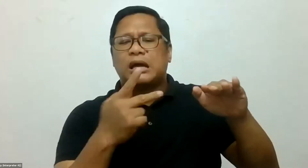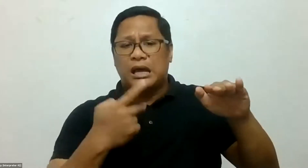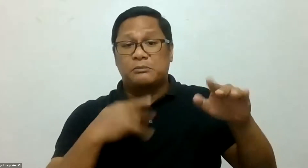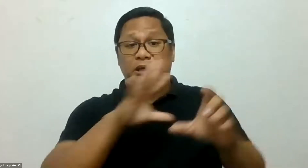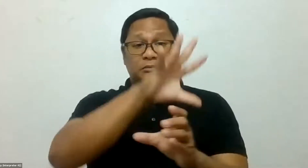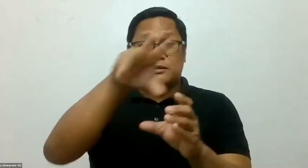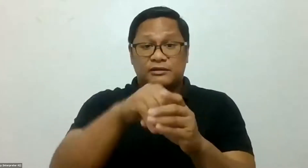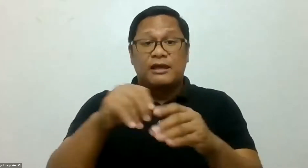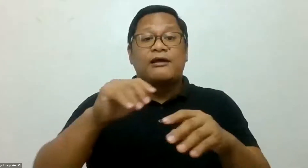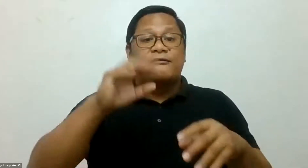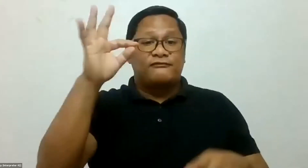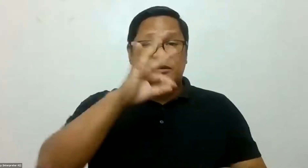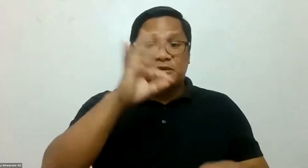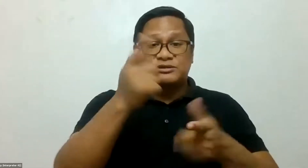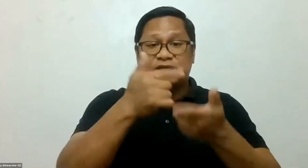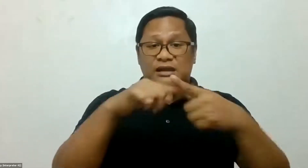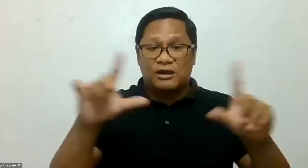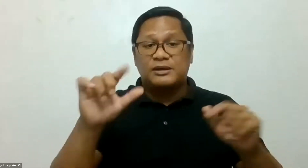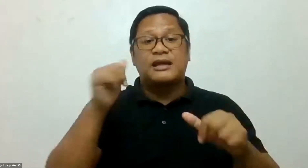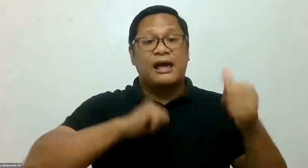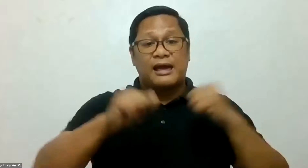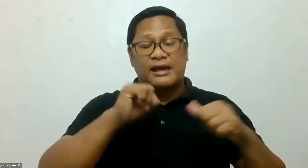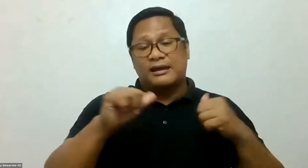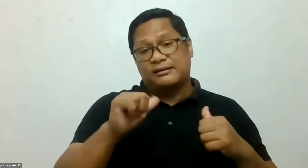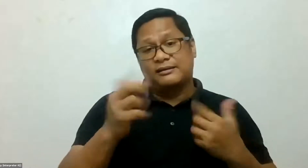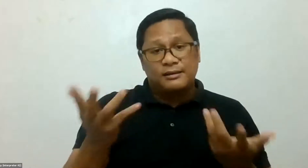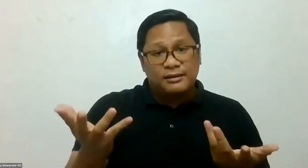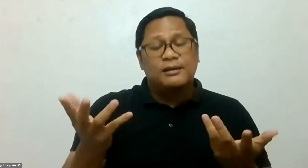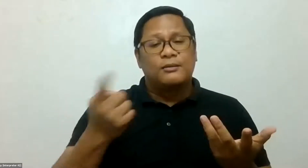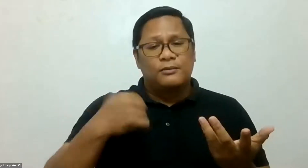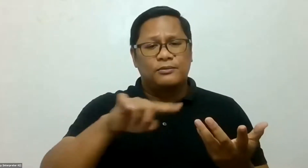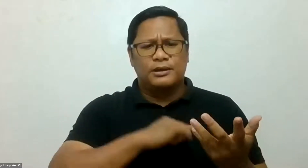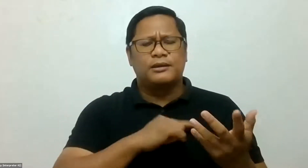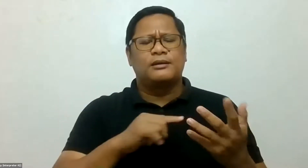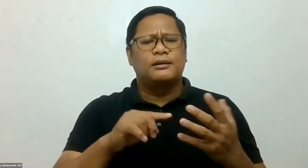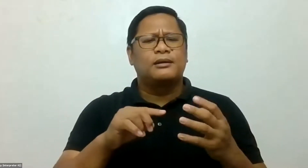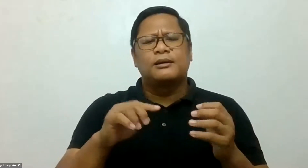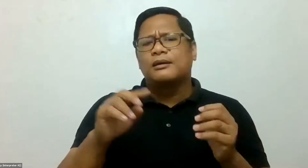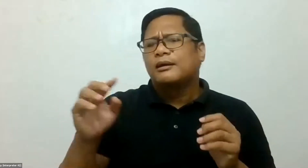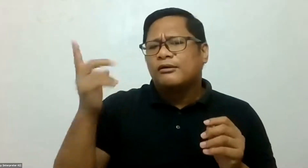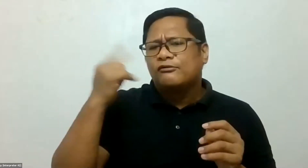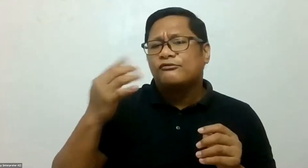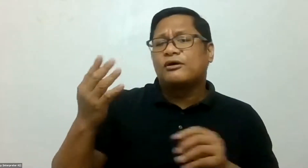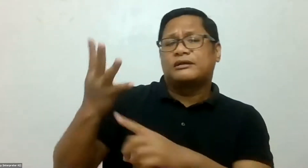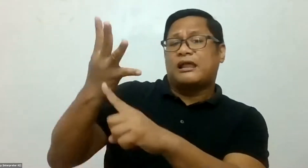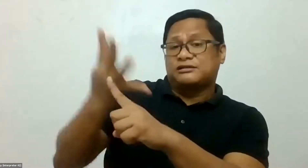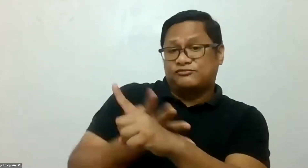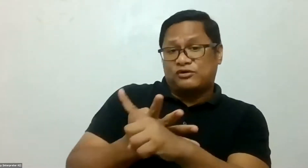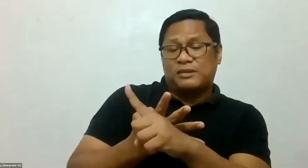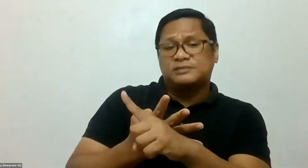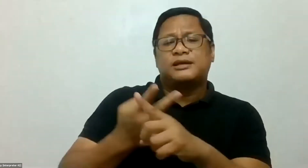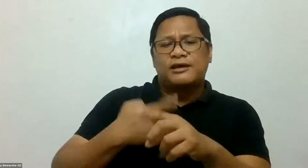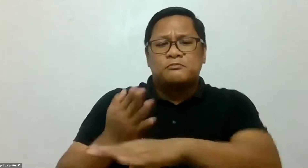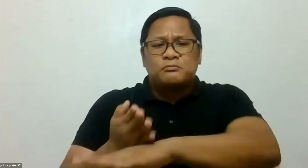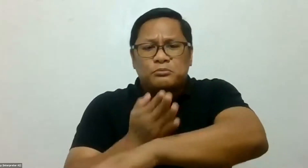of the Filipino Sign Language Access Team, and we have been able in the last 4 months made progress